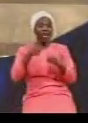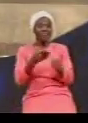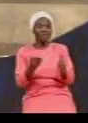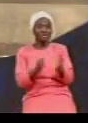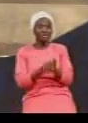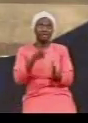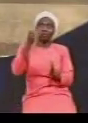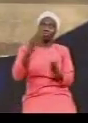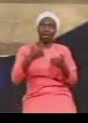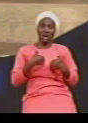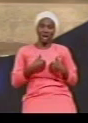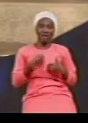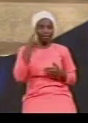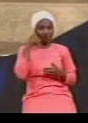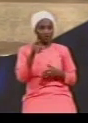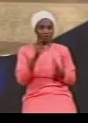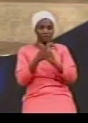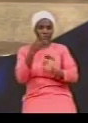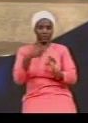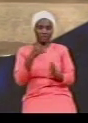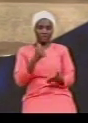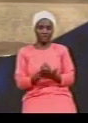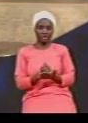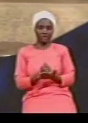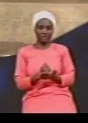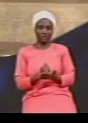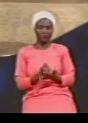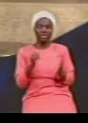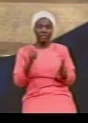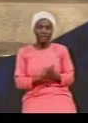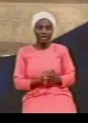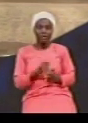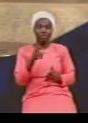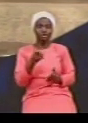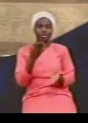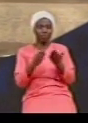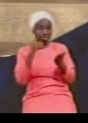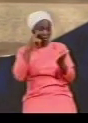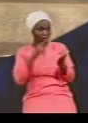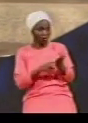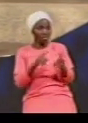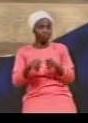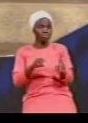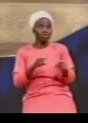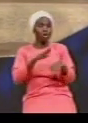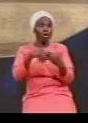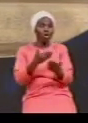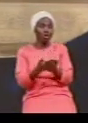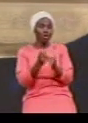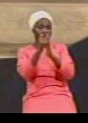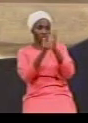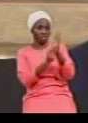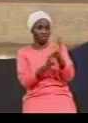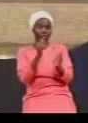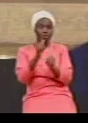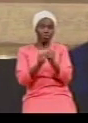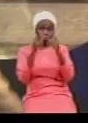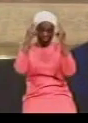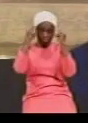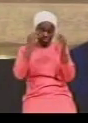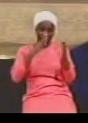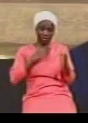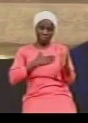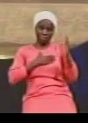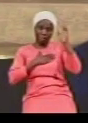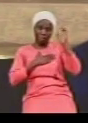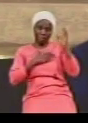name. That thou mayest observe to do all the law which Moses my servant commanded thee.